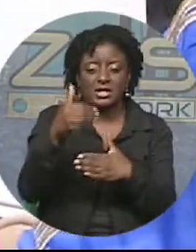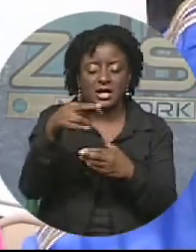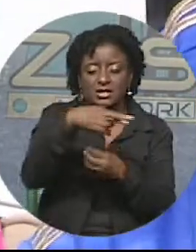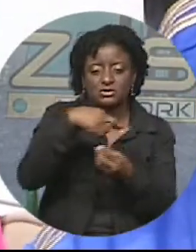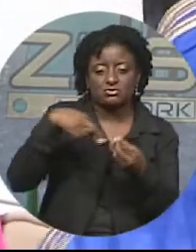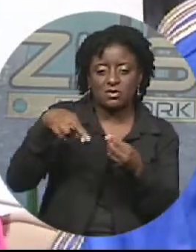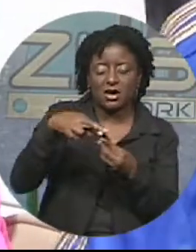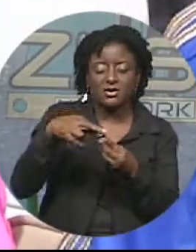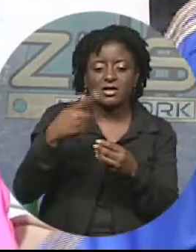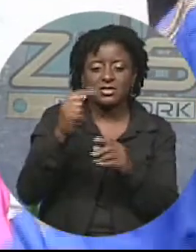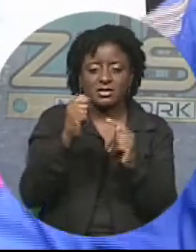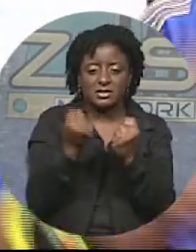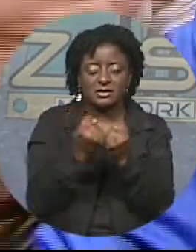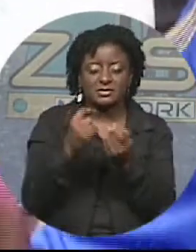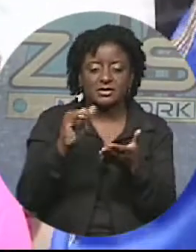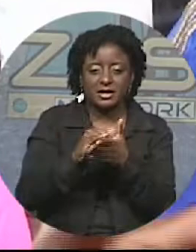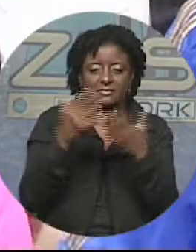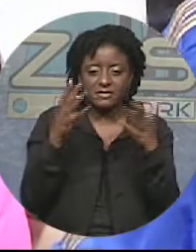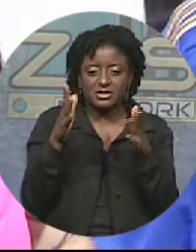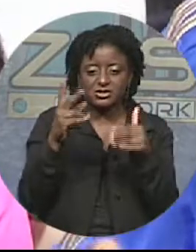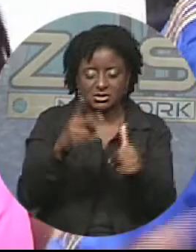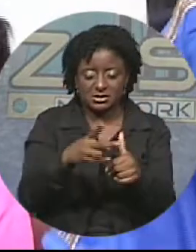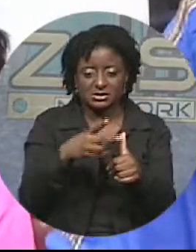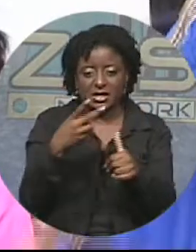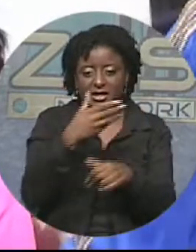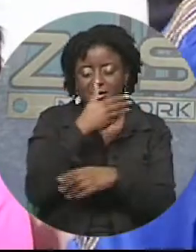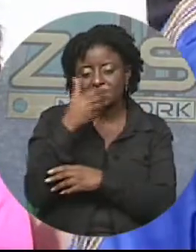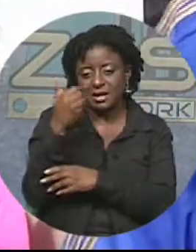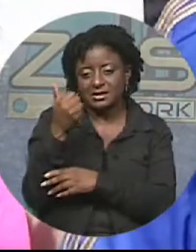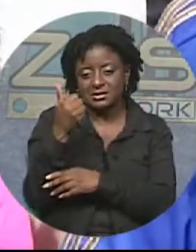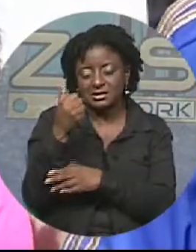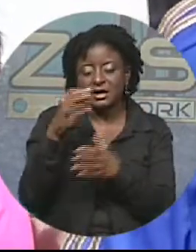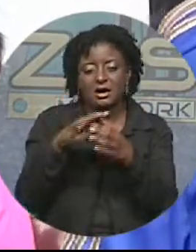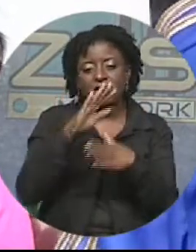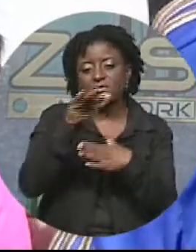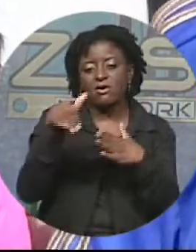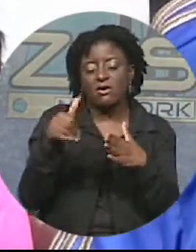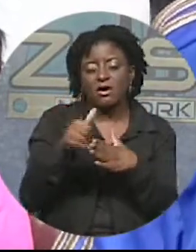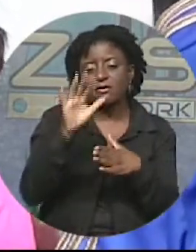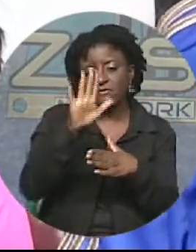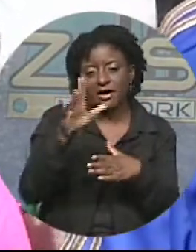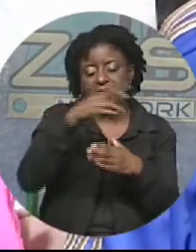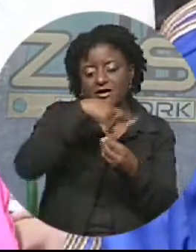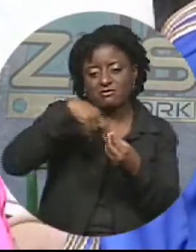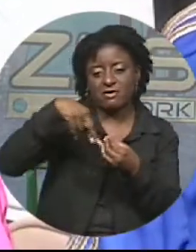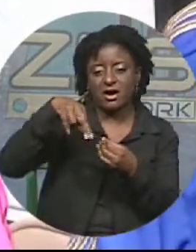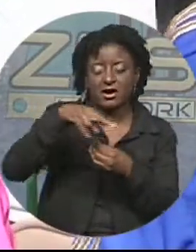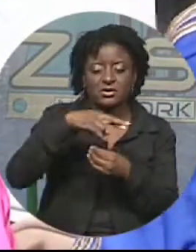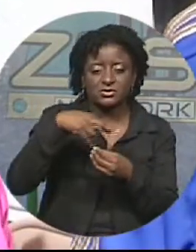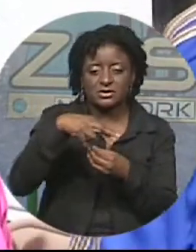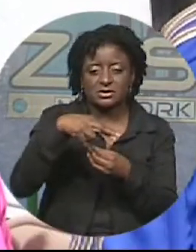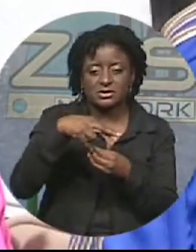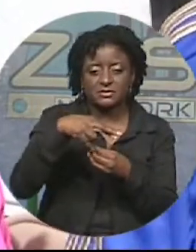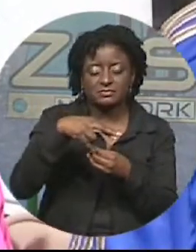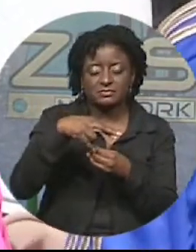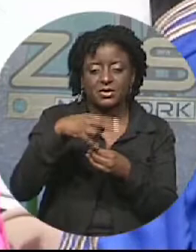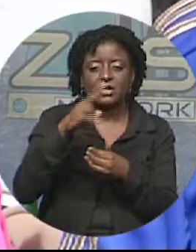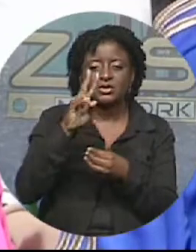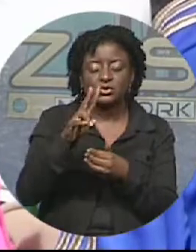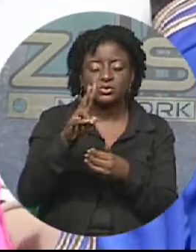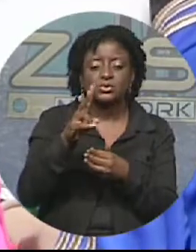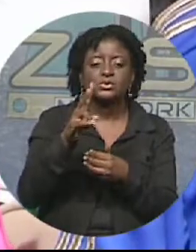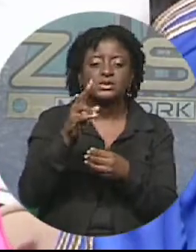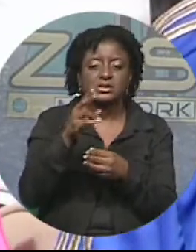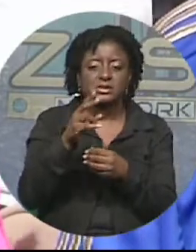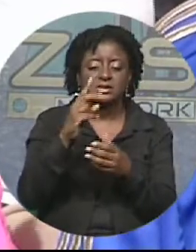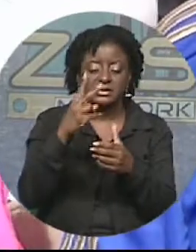finishes second best of all the rounds, so there are 5 rounds taking place, the 2 second best